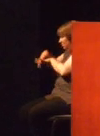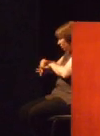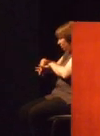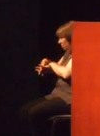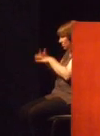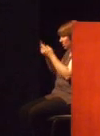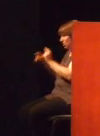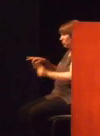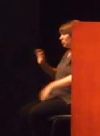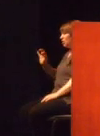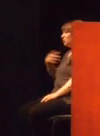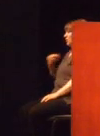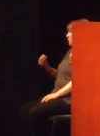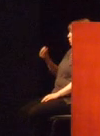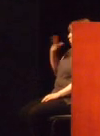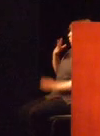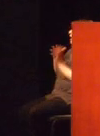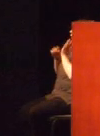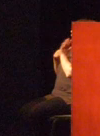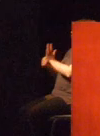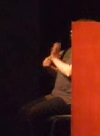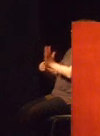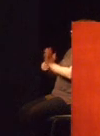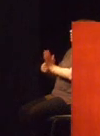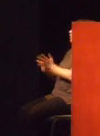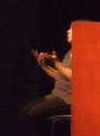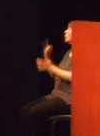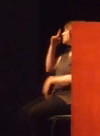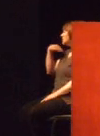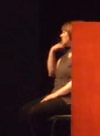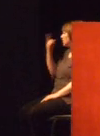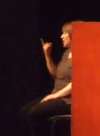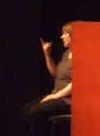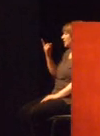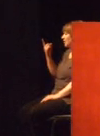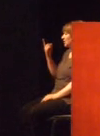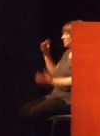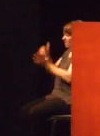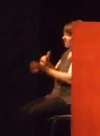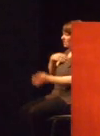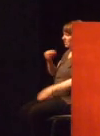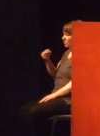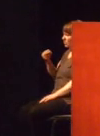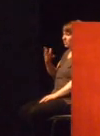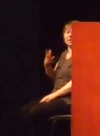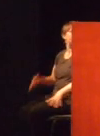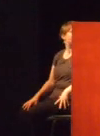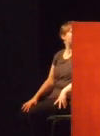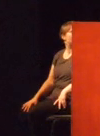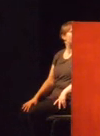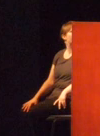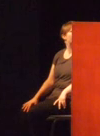models. Like, what does it look like for a white person to be anti-racist? So we put together this, my editorial team and I put together this book full of